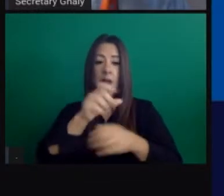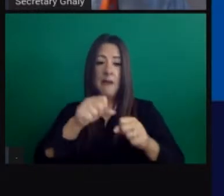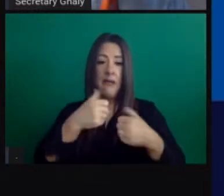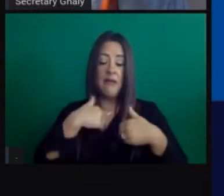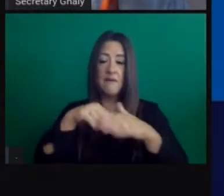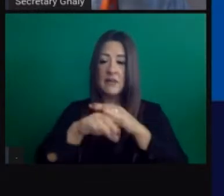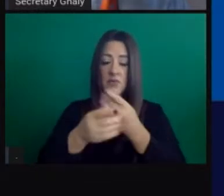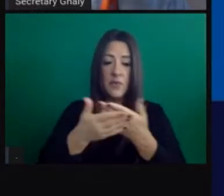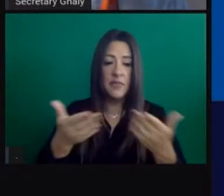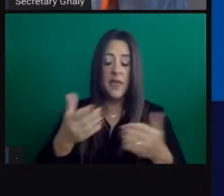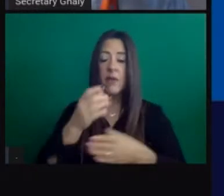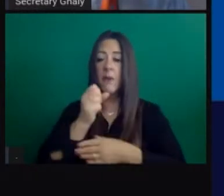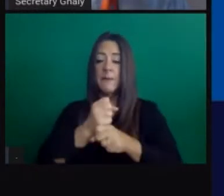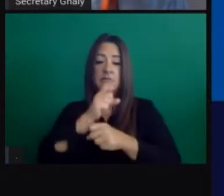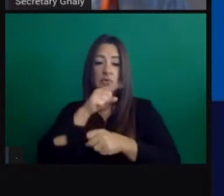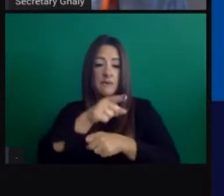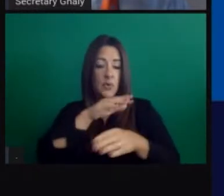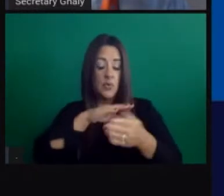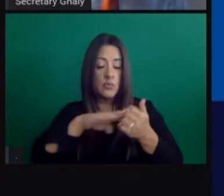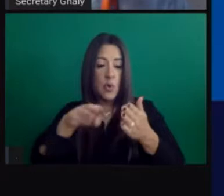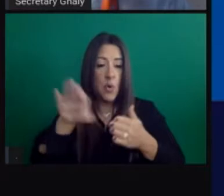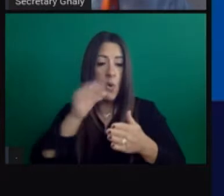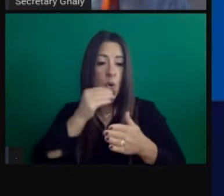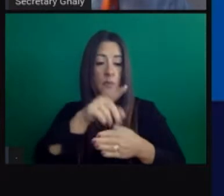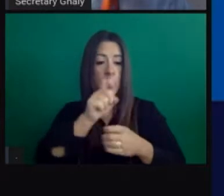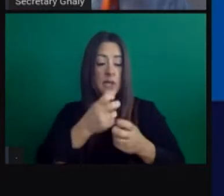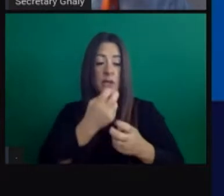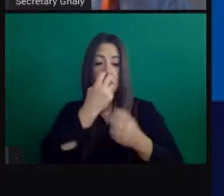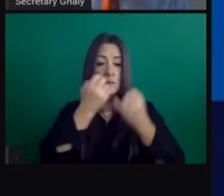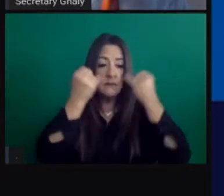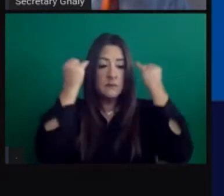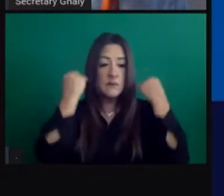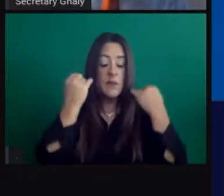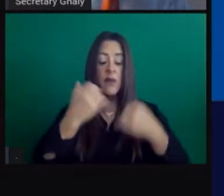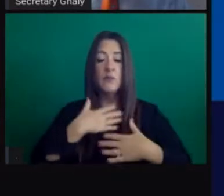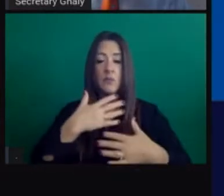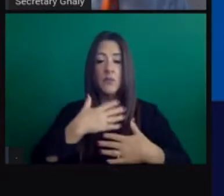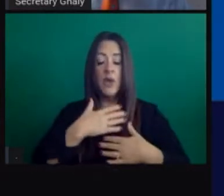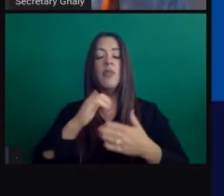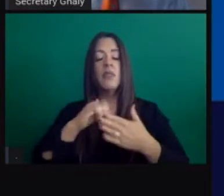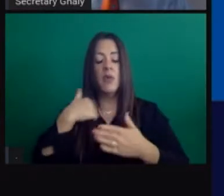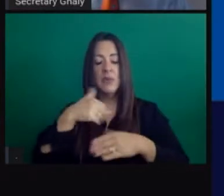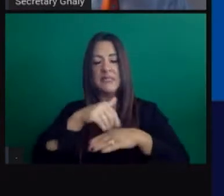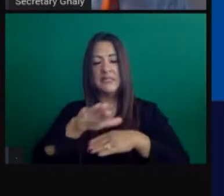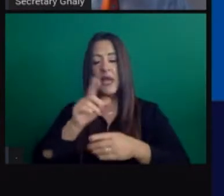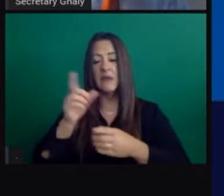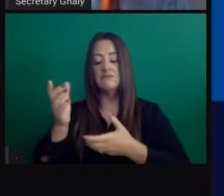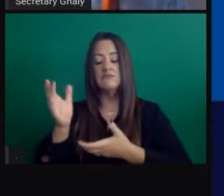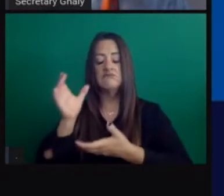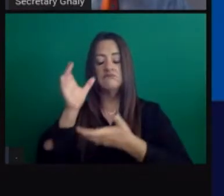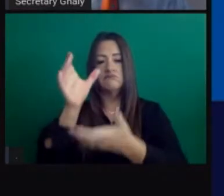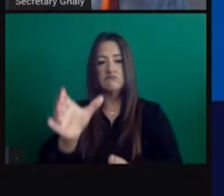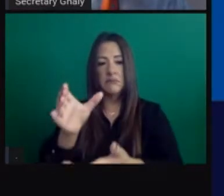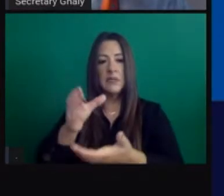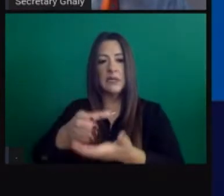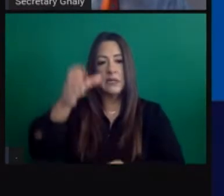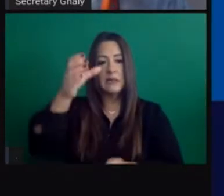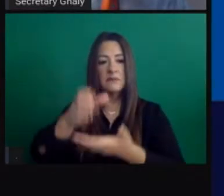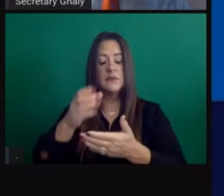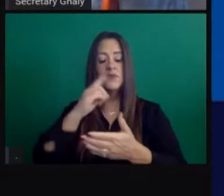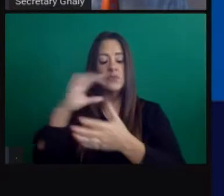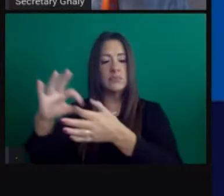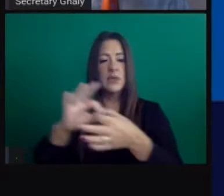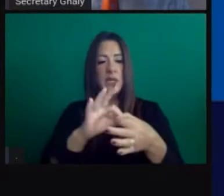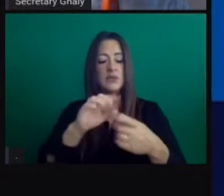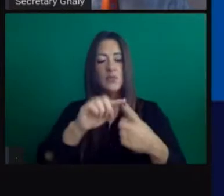our oxygen systems in all of our facilities are up to the task to continue to support COVID and non-COVID patients